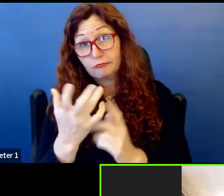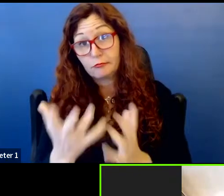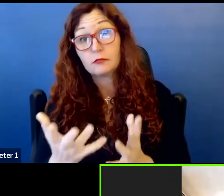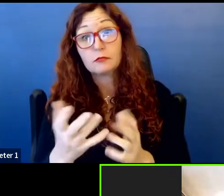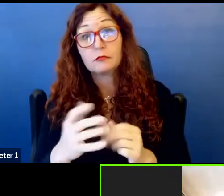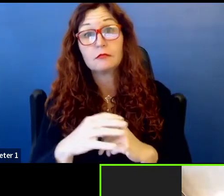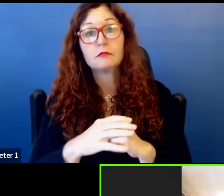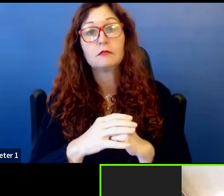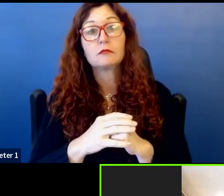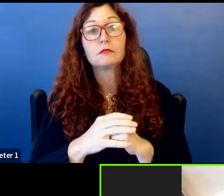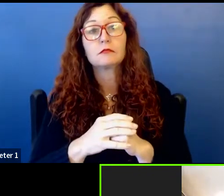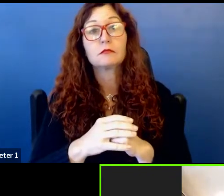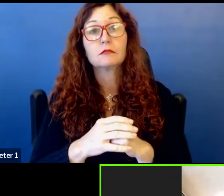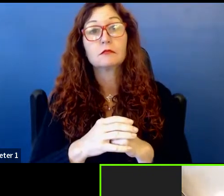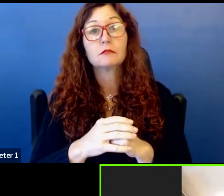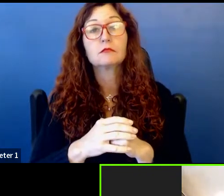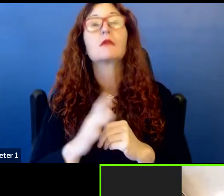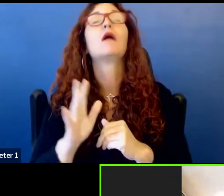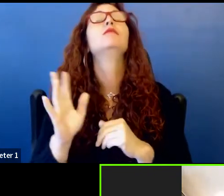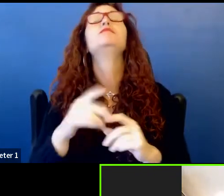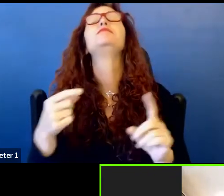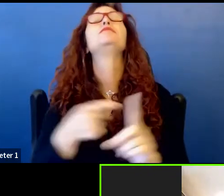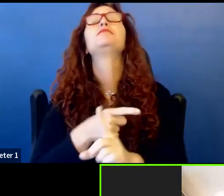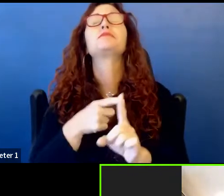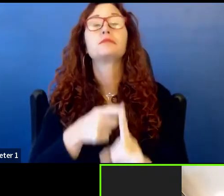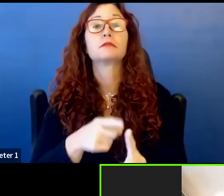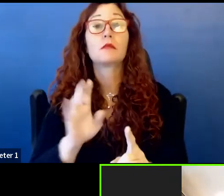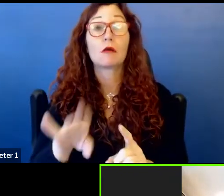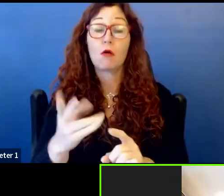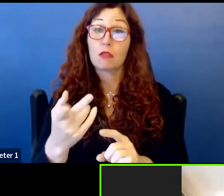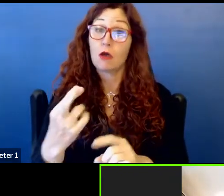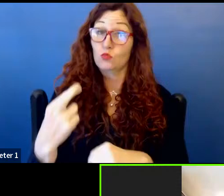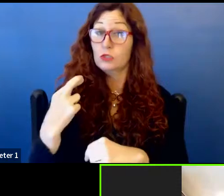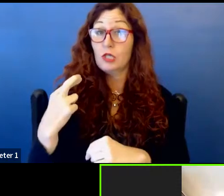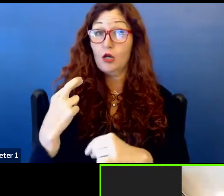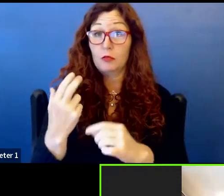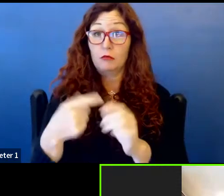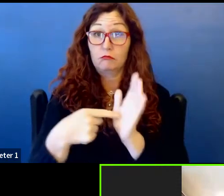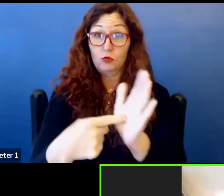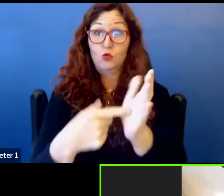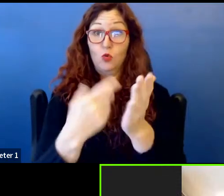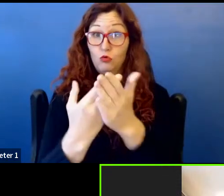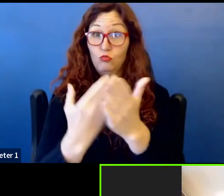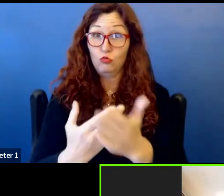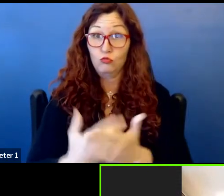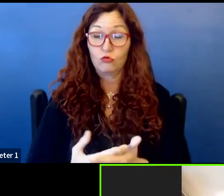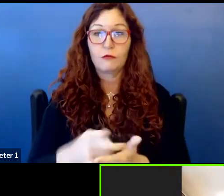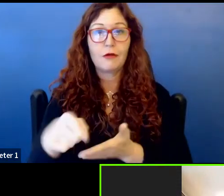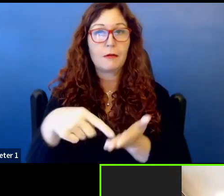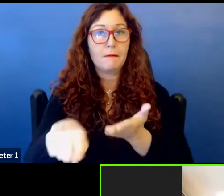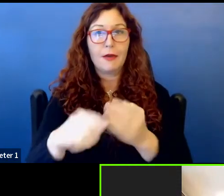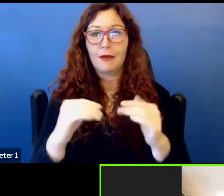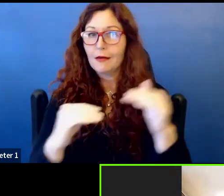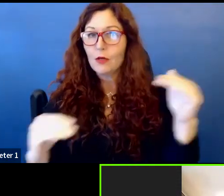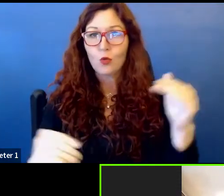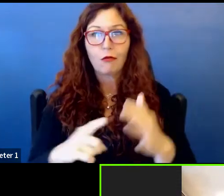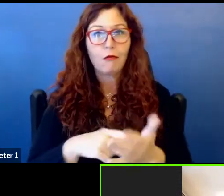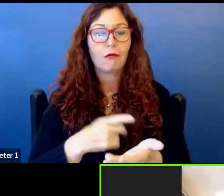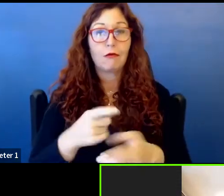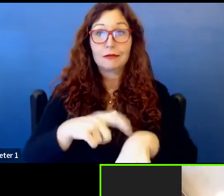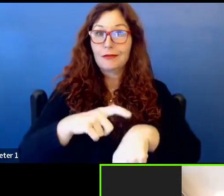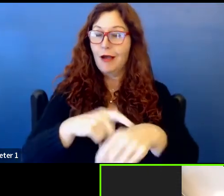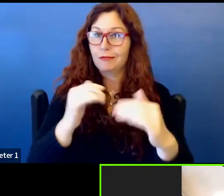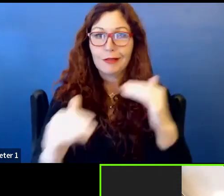i'm sorry and then again credits will show in inequality you know of the pay the money the time